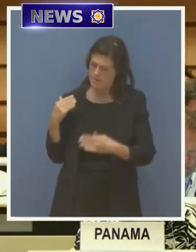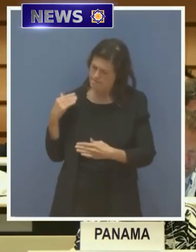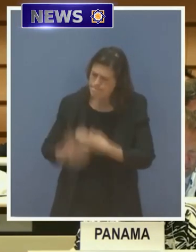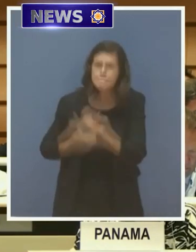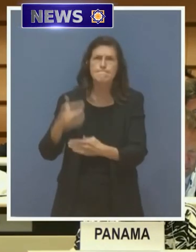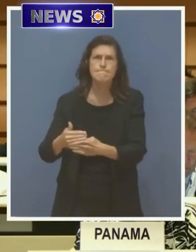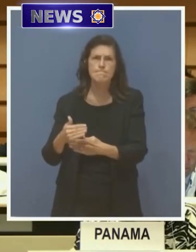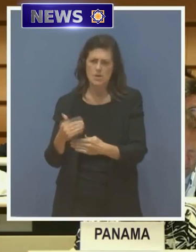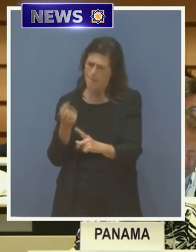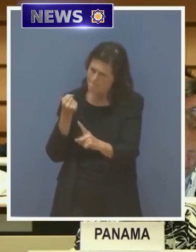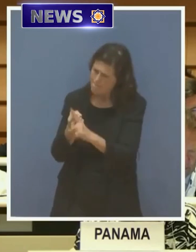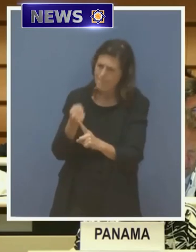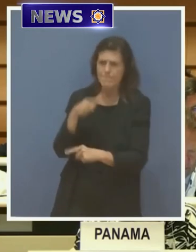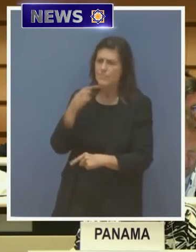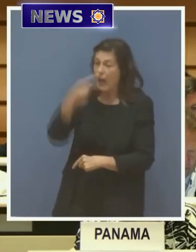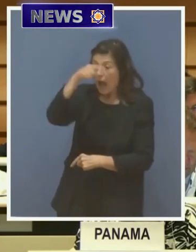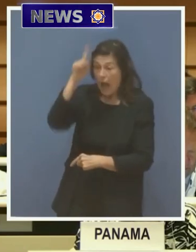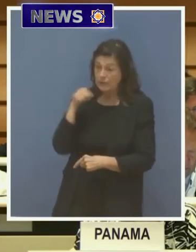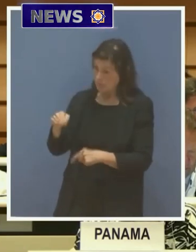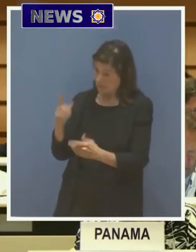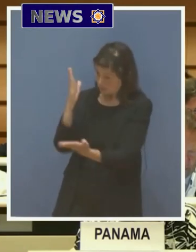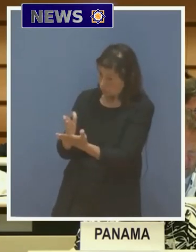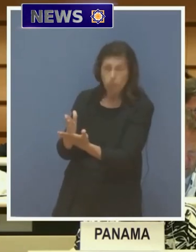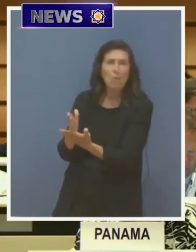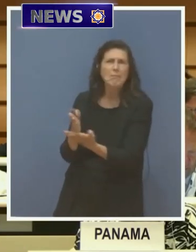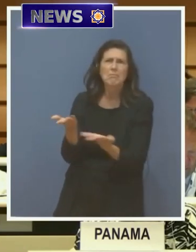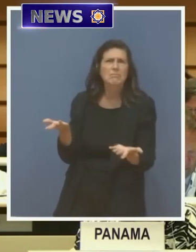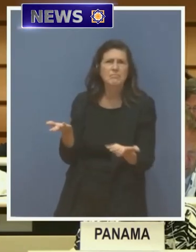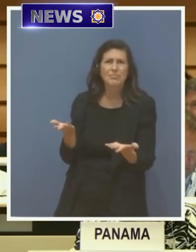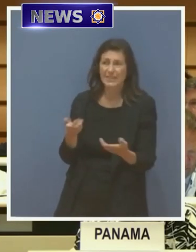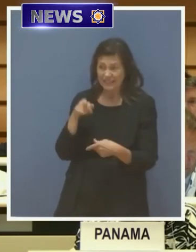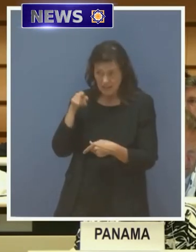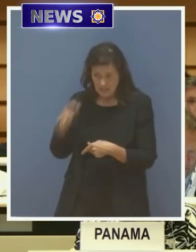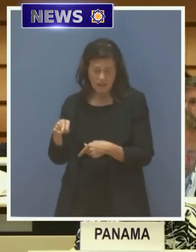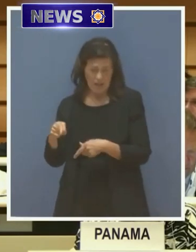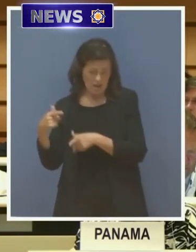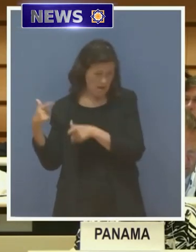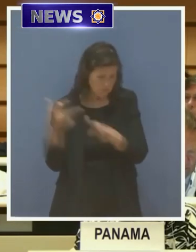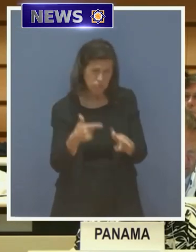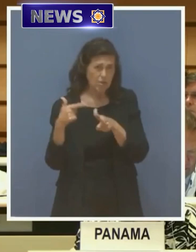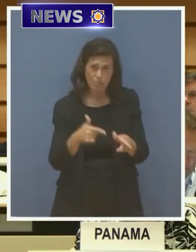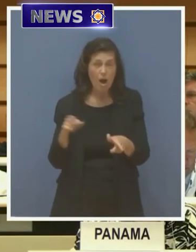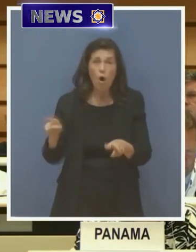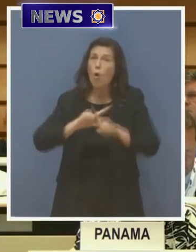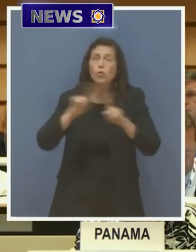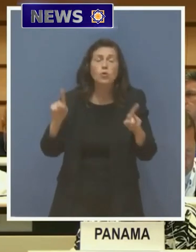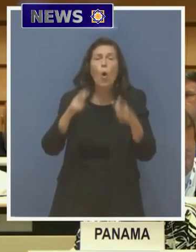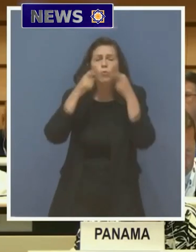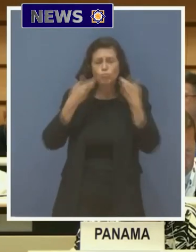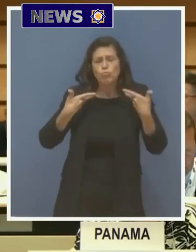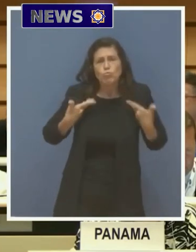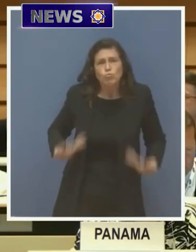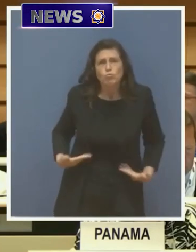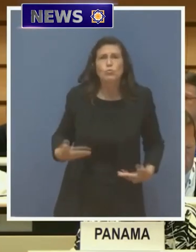this must stop immediately, and Azerbaijan must withdraw from all the indigenous territories it occupies, in accordance with the recognition of